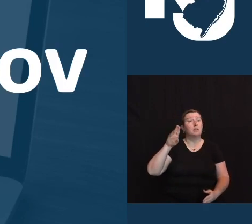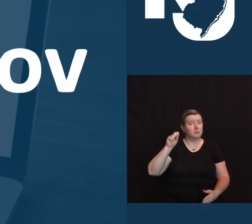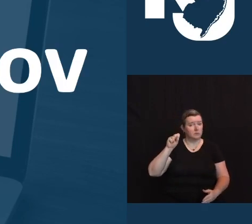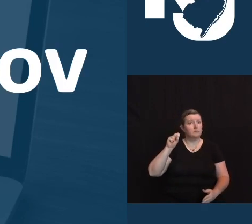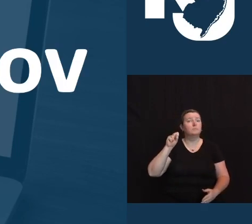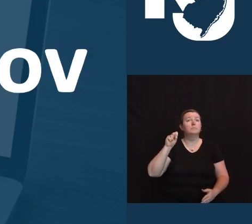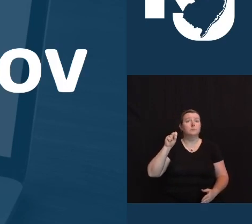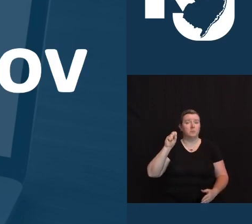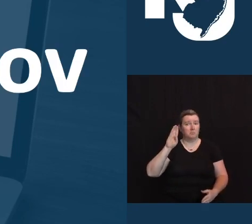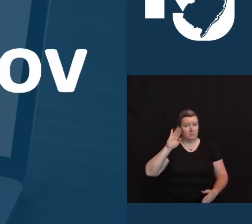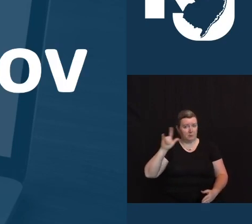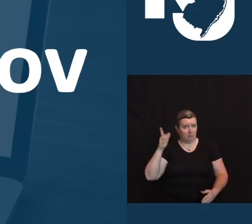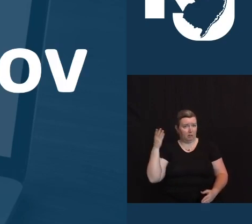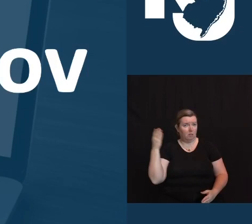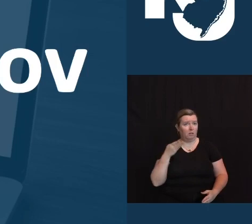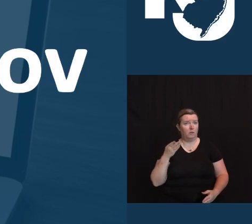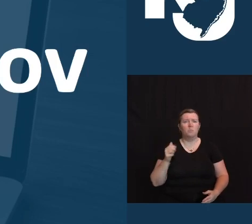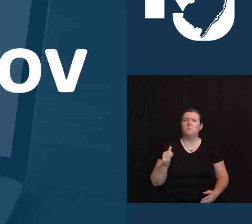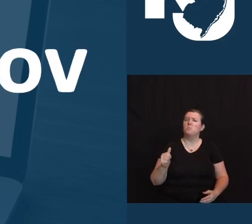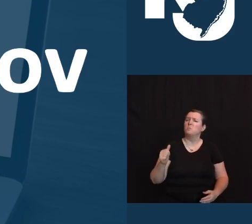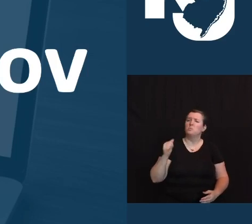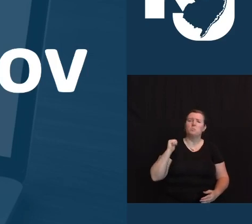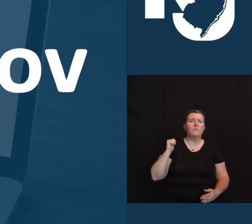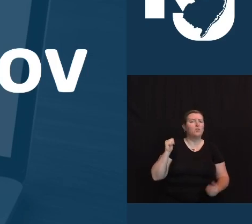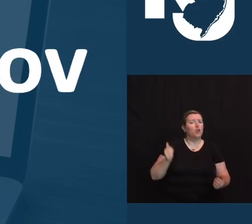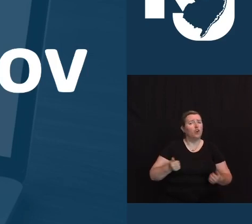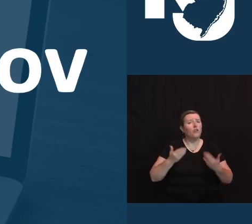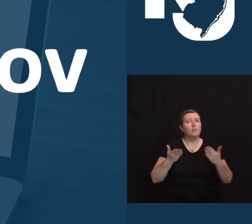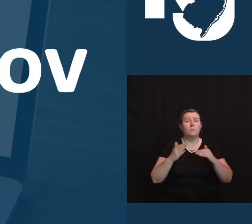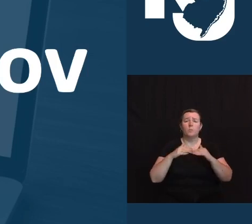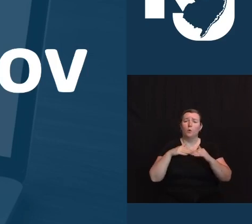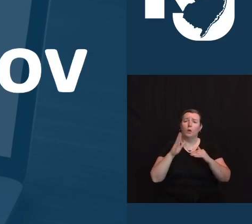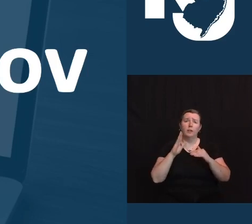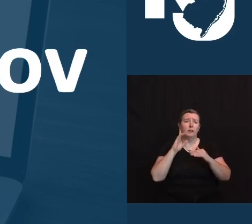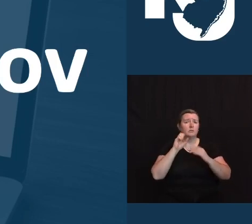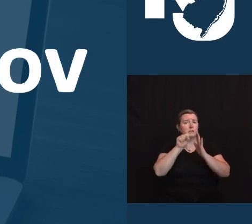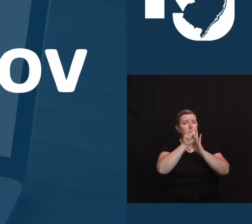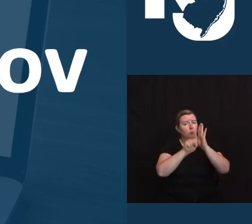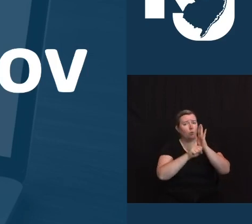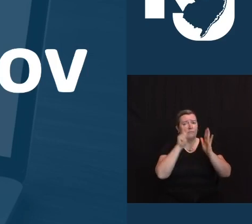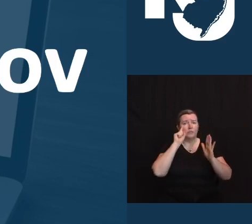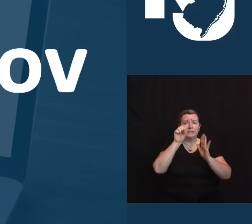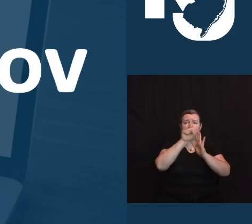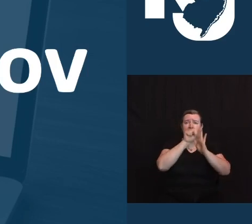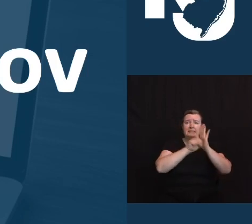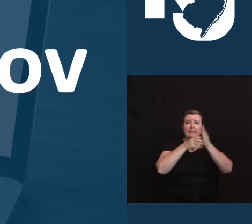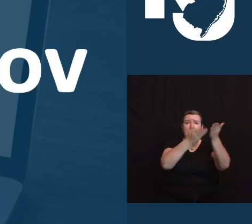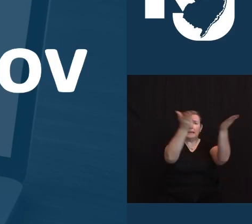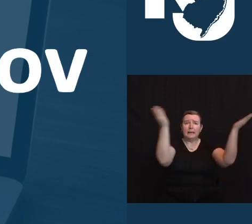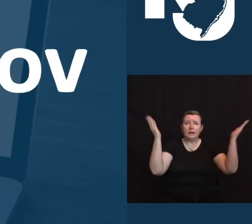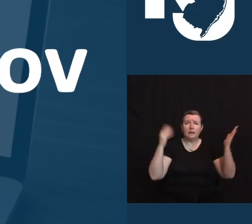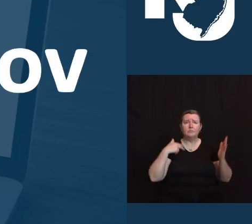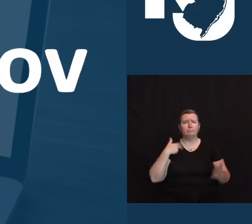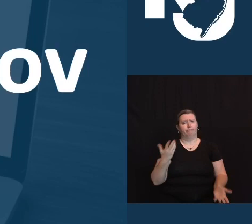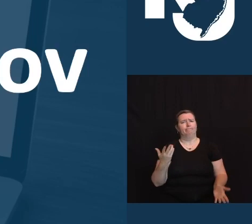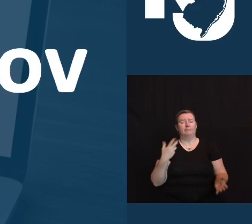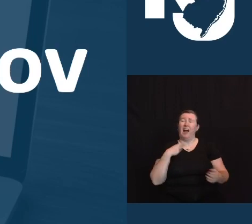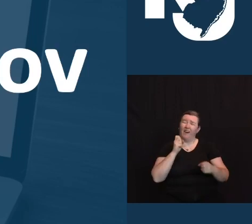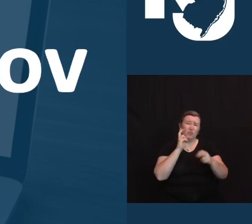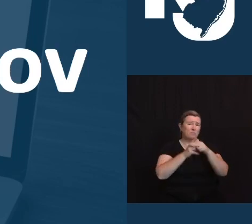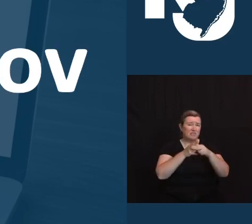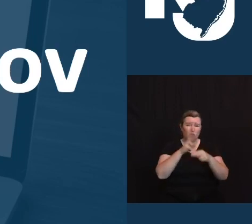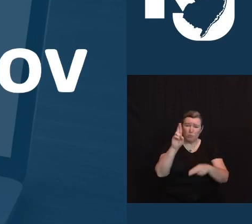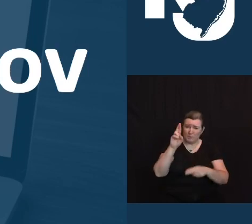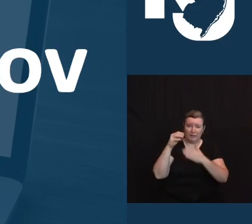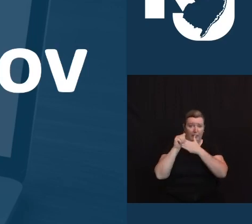additional support to states. By the way, the fact that I said Republican leader is only to designate that they are in the